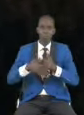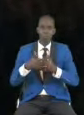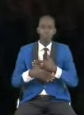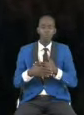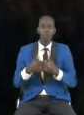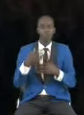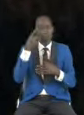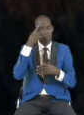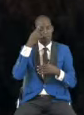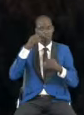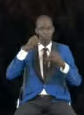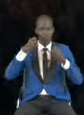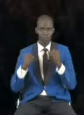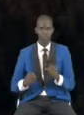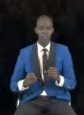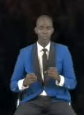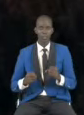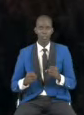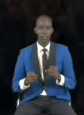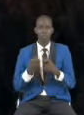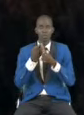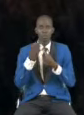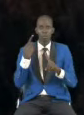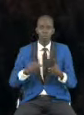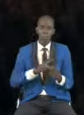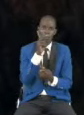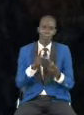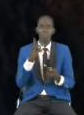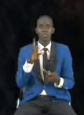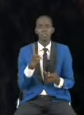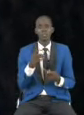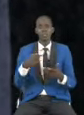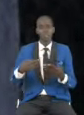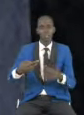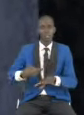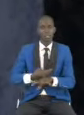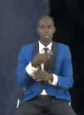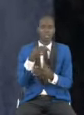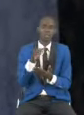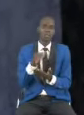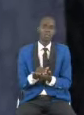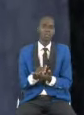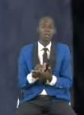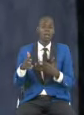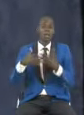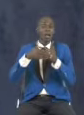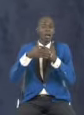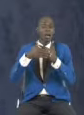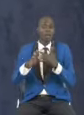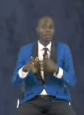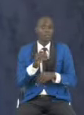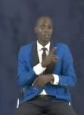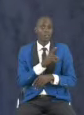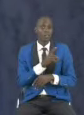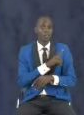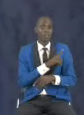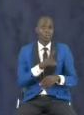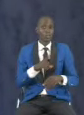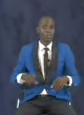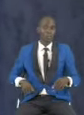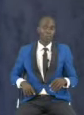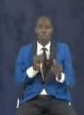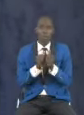strength from the perfect land. After the Lord passed over them